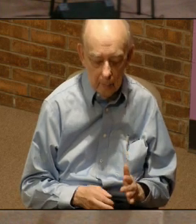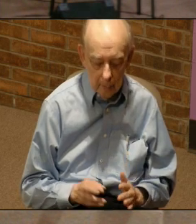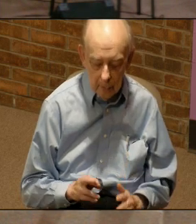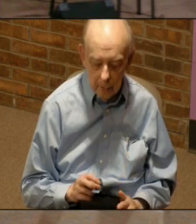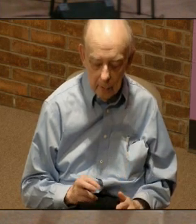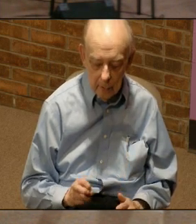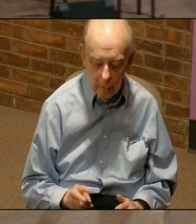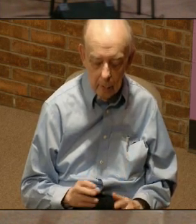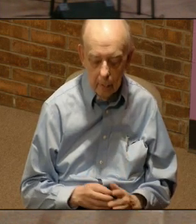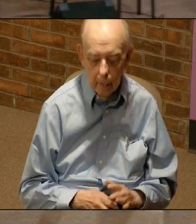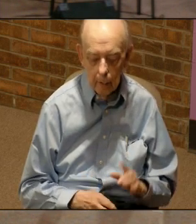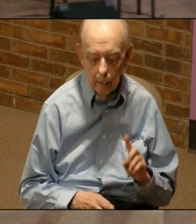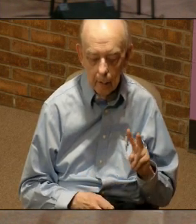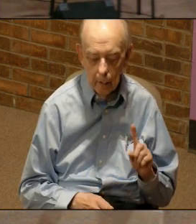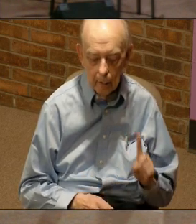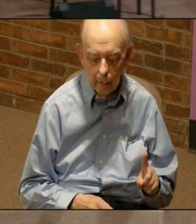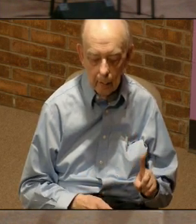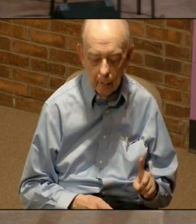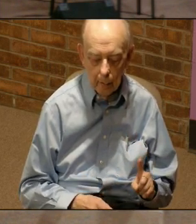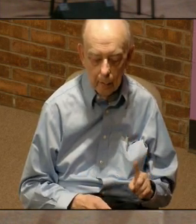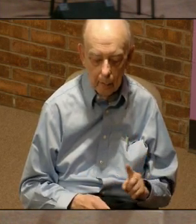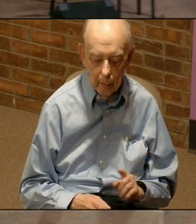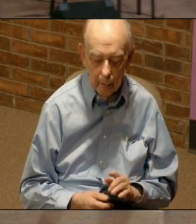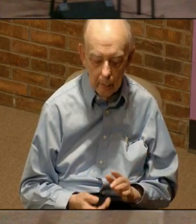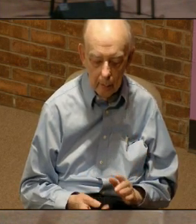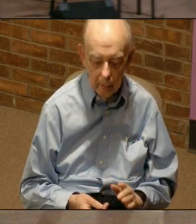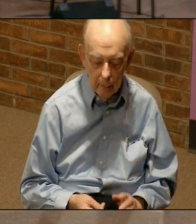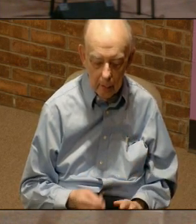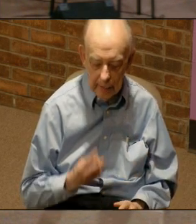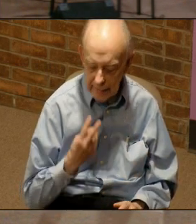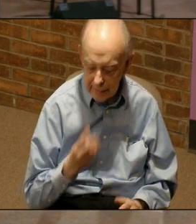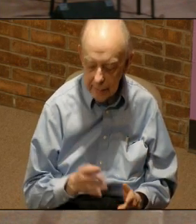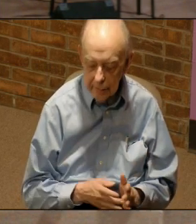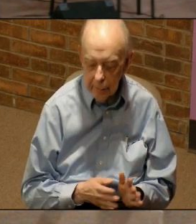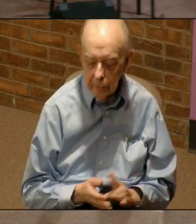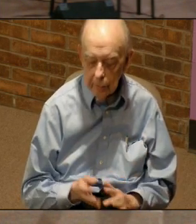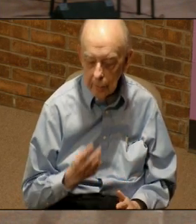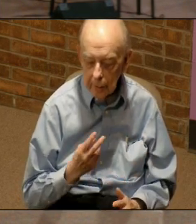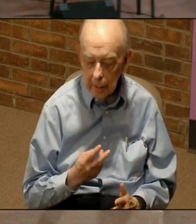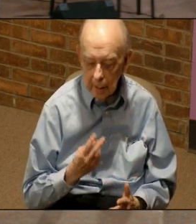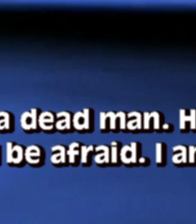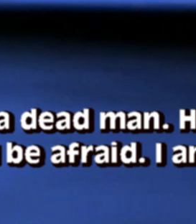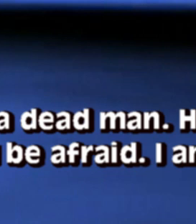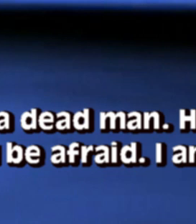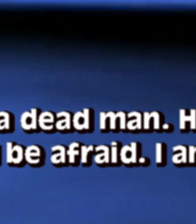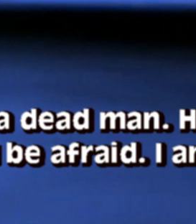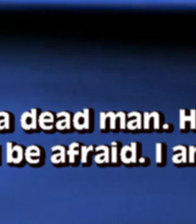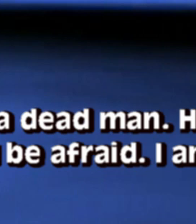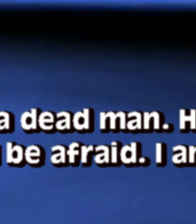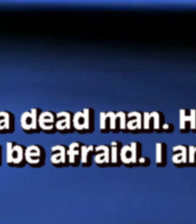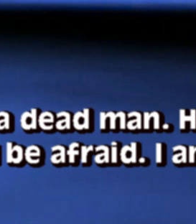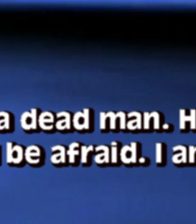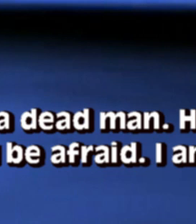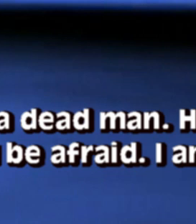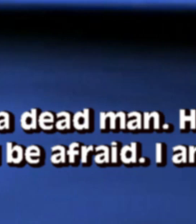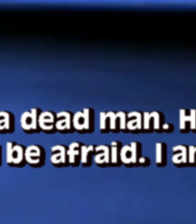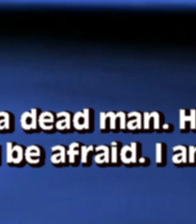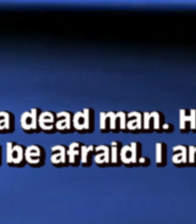Revelation chapter 1, verse 17, he's seeing Jesus, and look at what he sees. When I saw